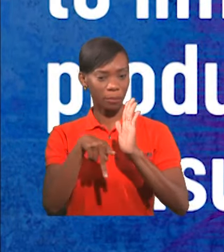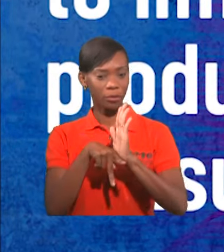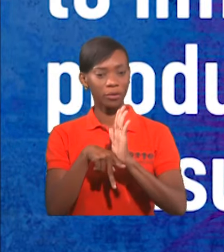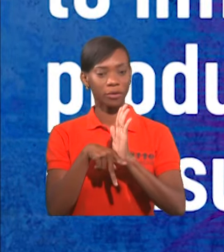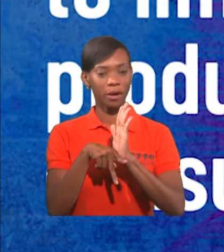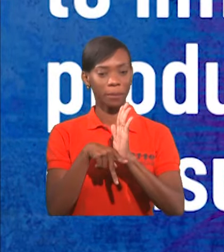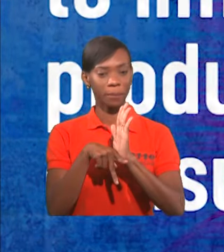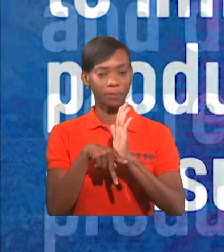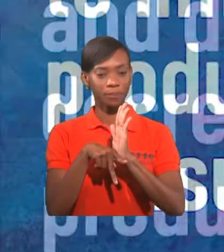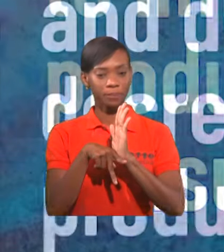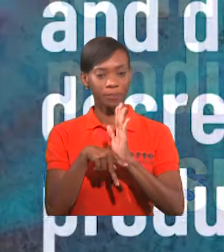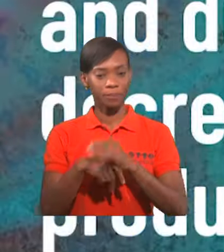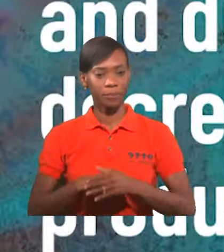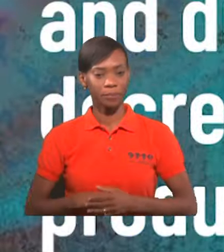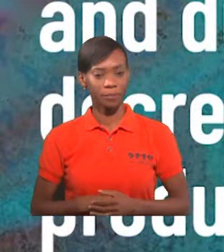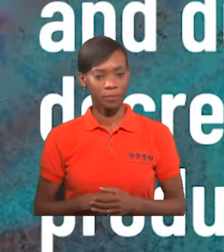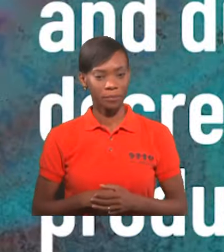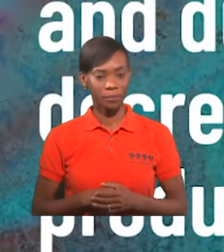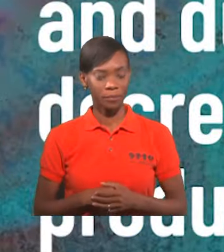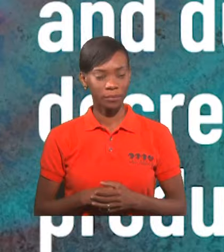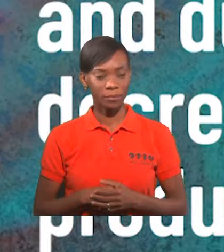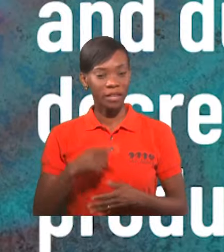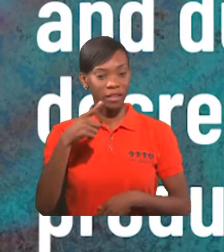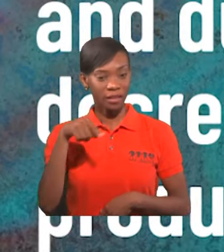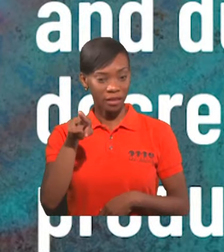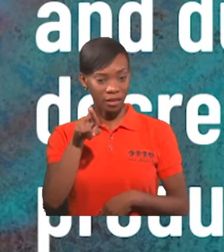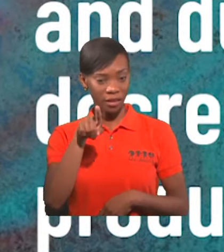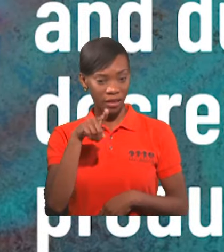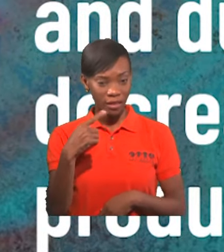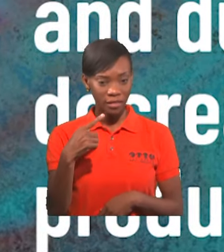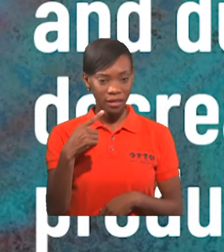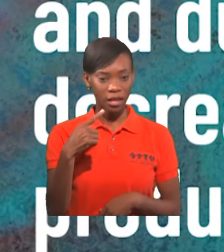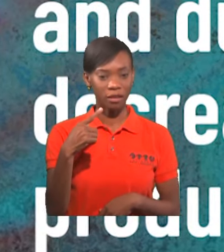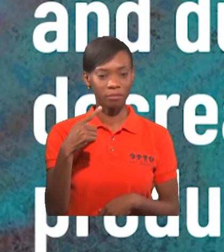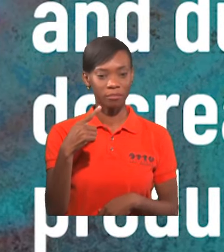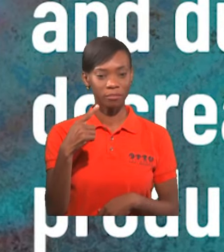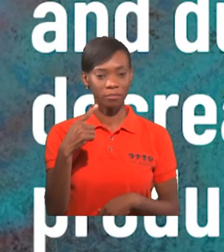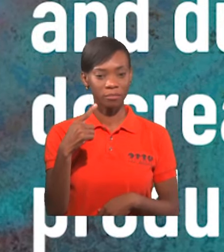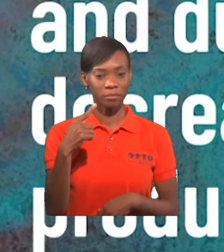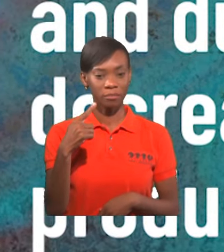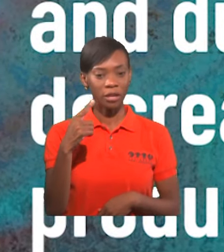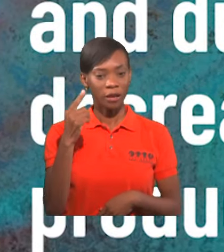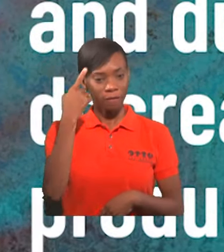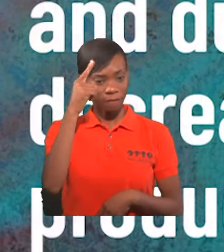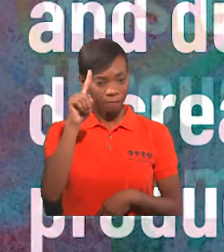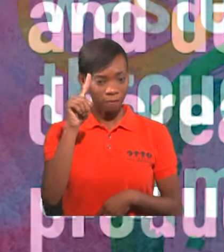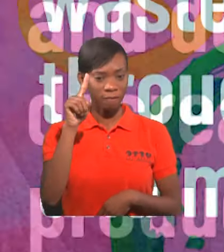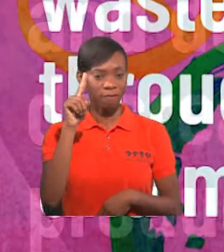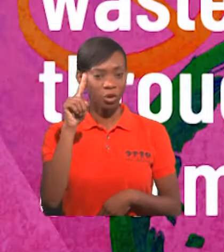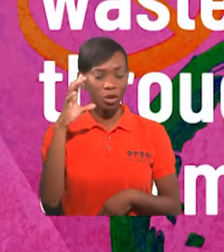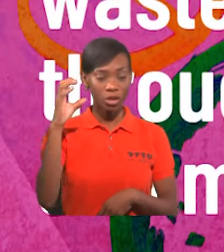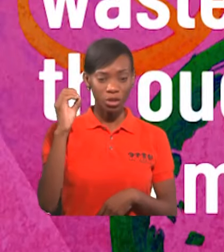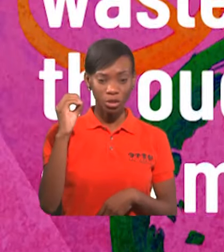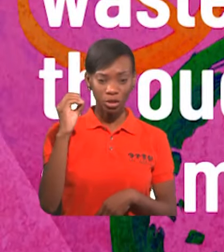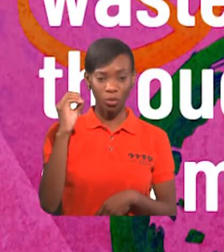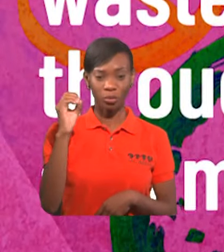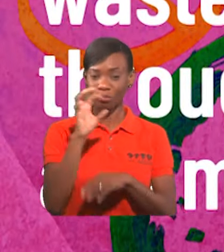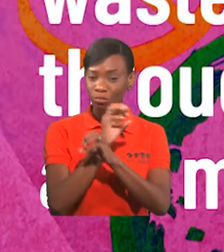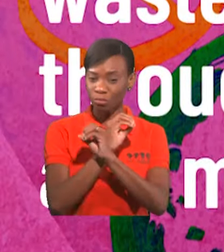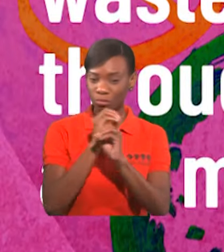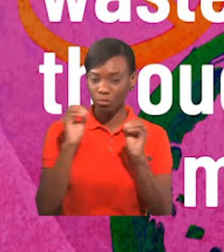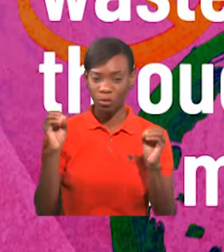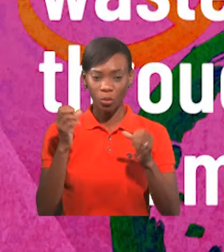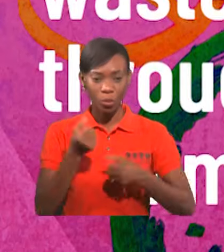agencies that facilitate the observance of International Day of Zero Waste, say zero waste approaches can foster sound